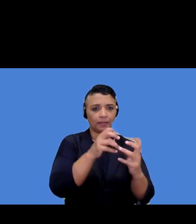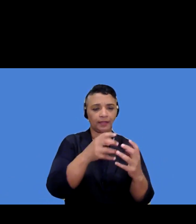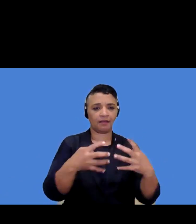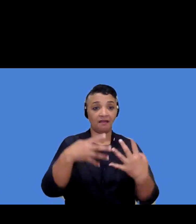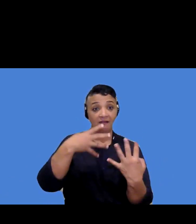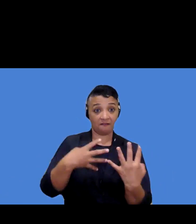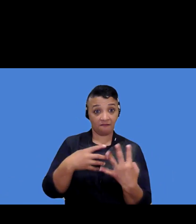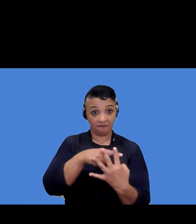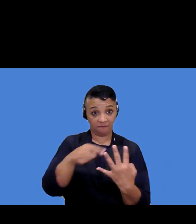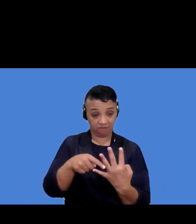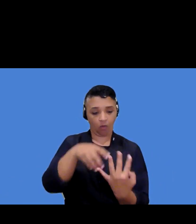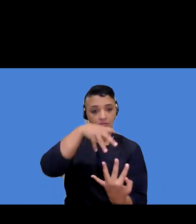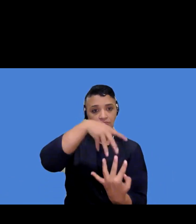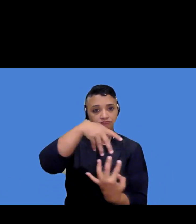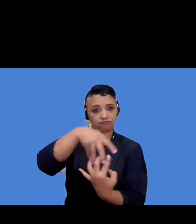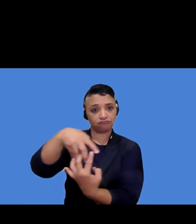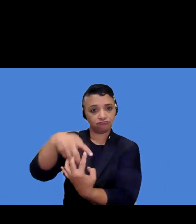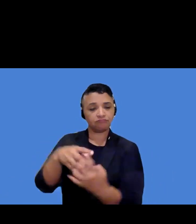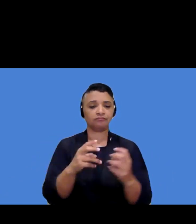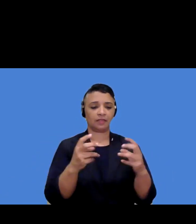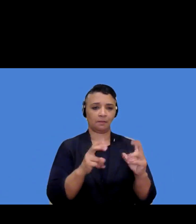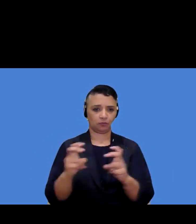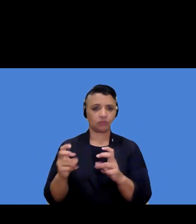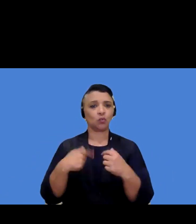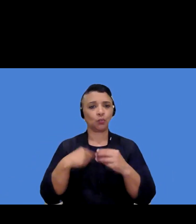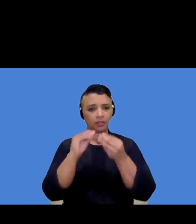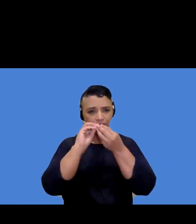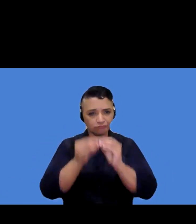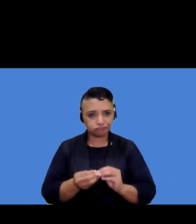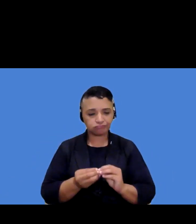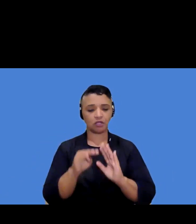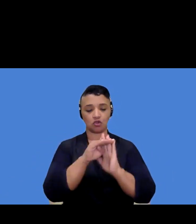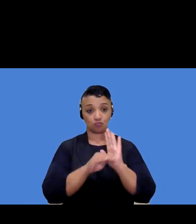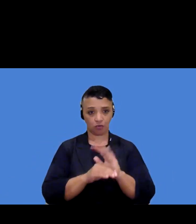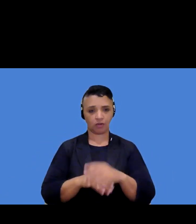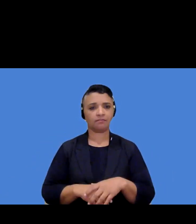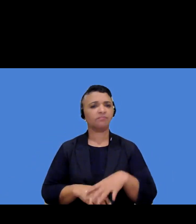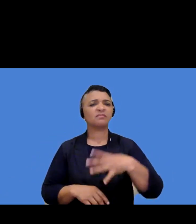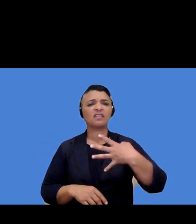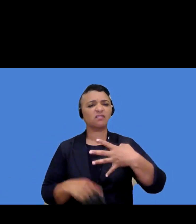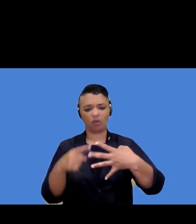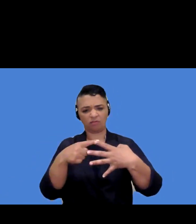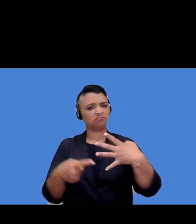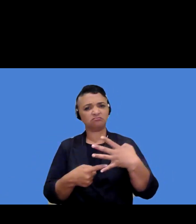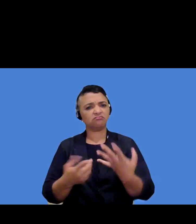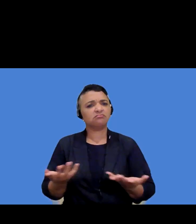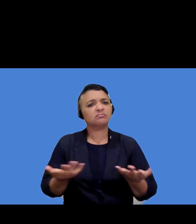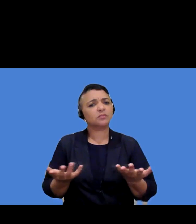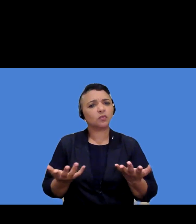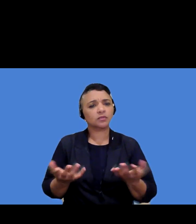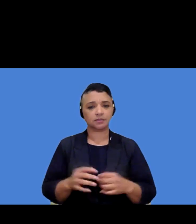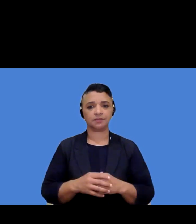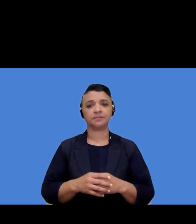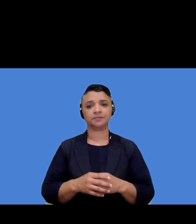the program of the Global Disability Summit. The 4 pillars that were identified were